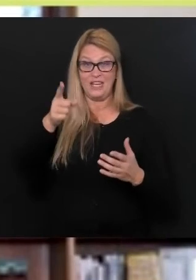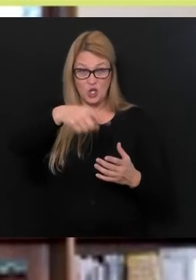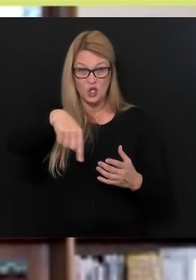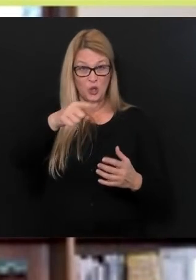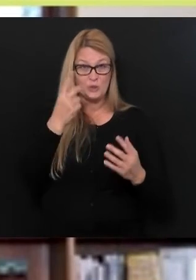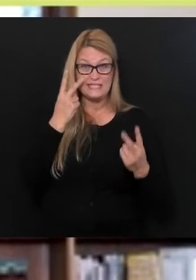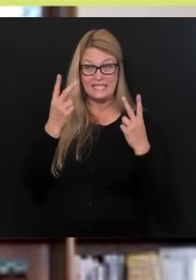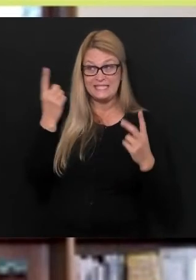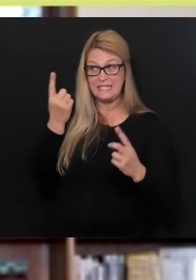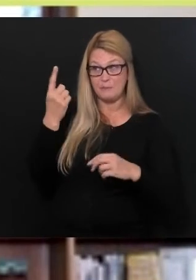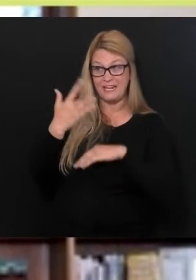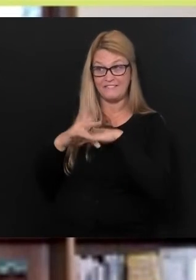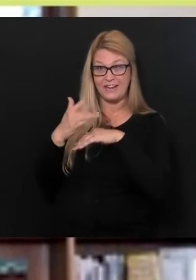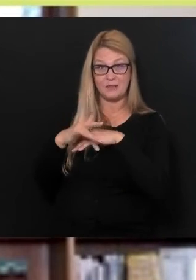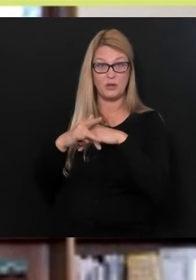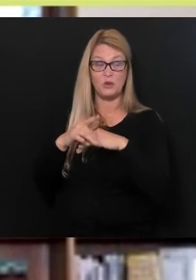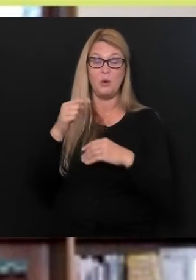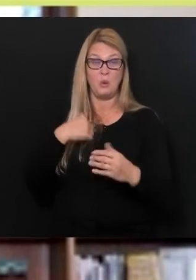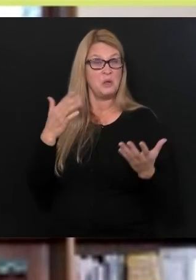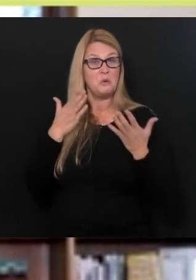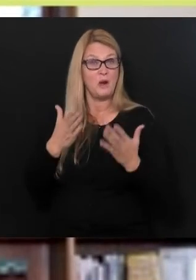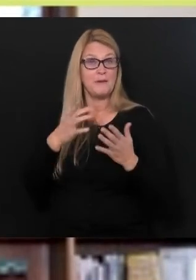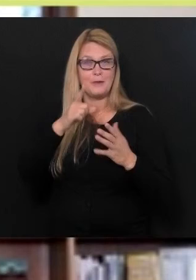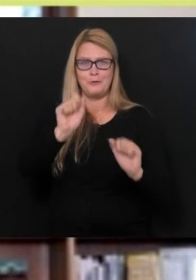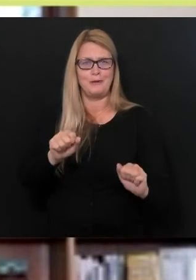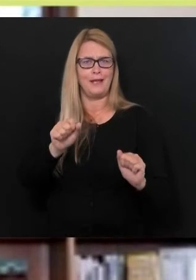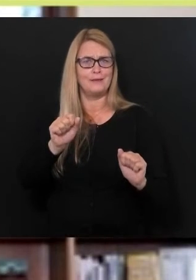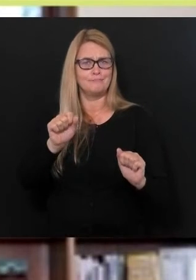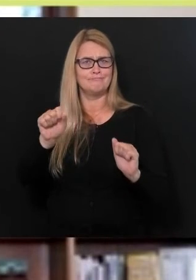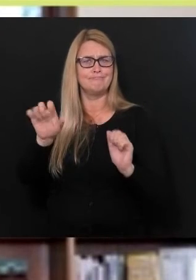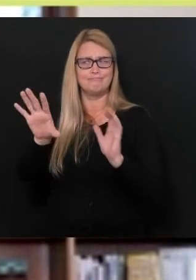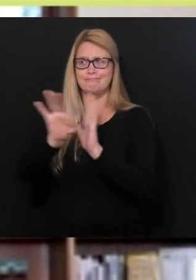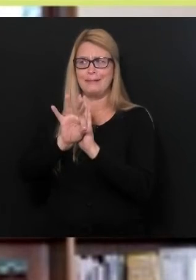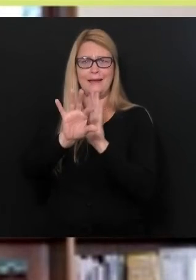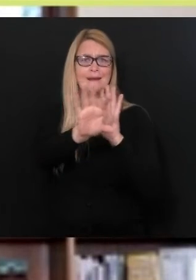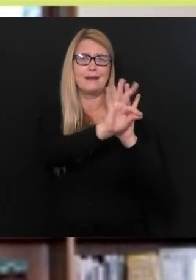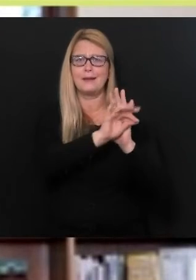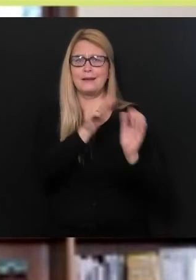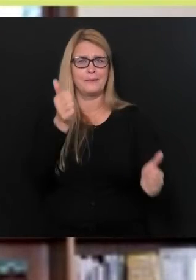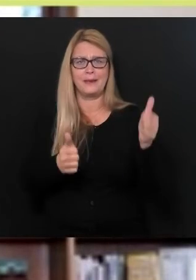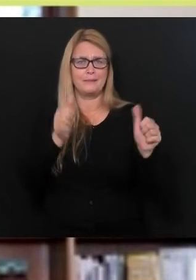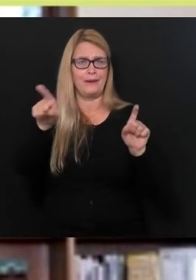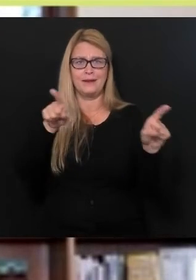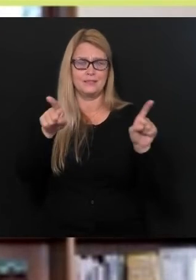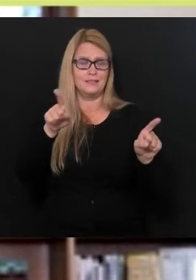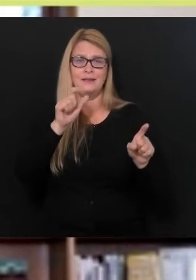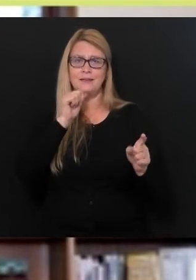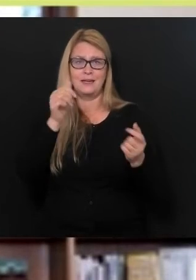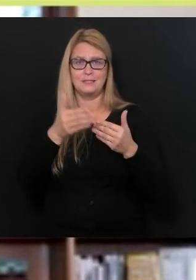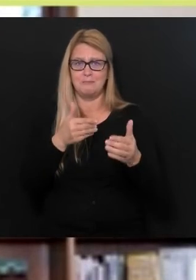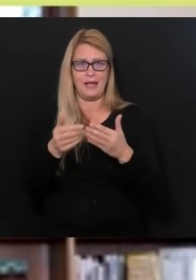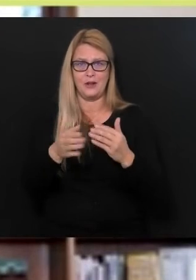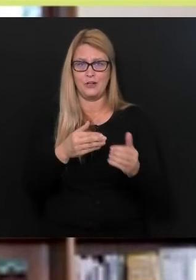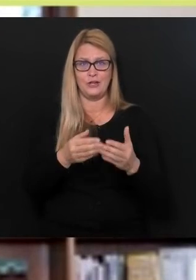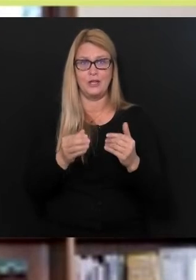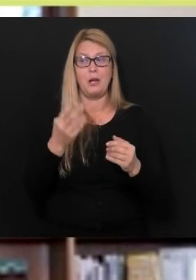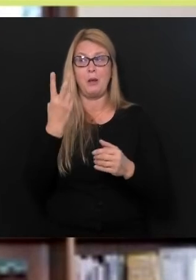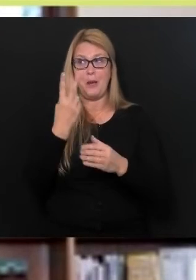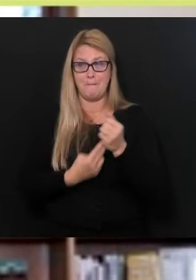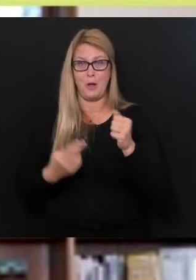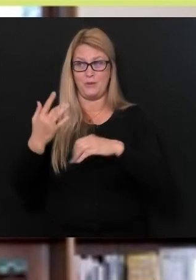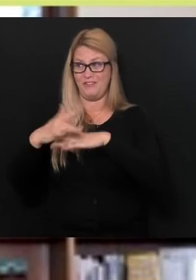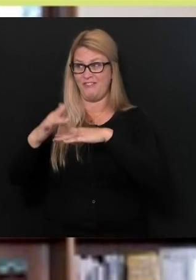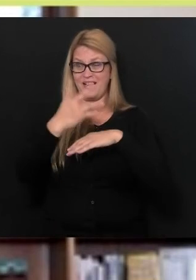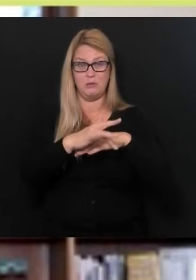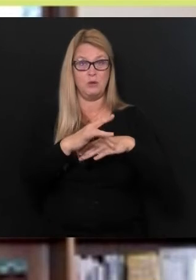Moderna coming out, so we do have the recommendations that do come out, but we do recommend that as they come available for citizens to